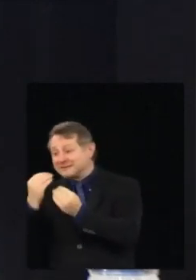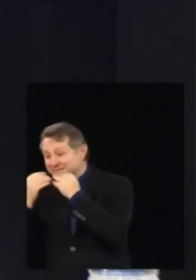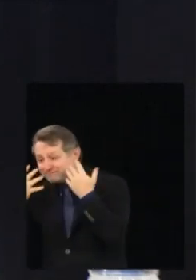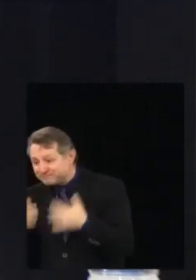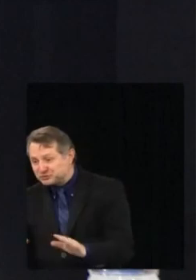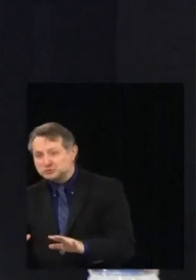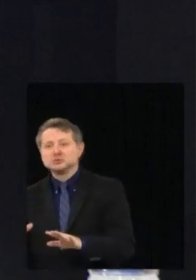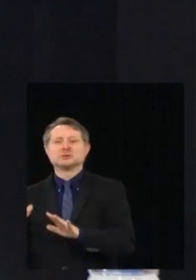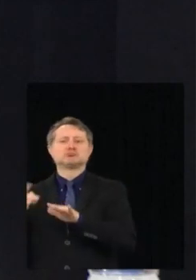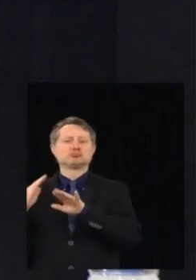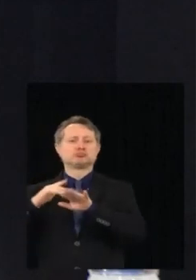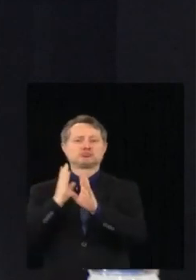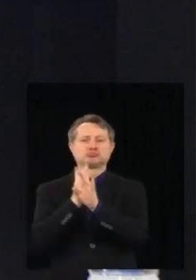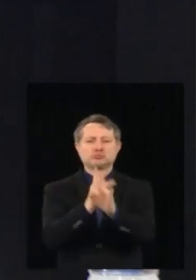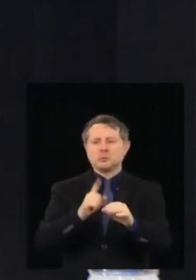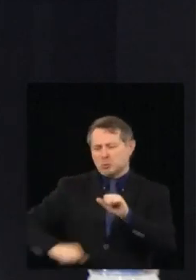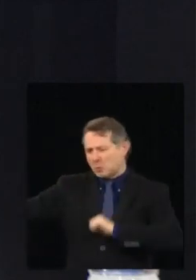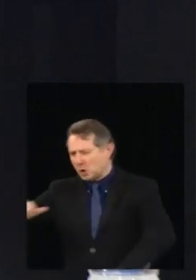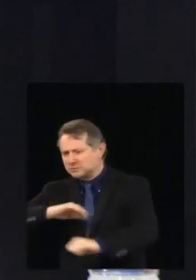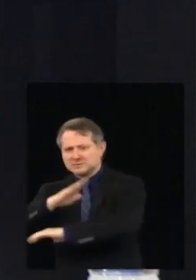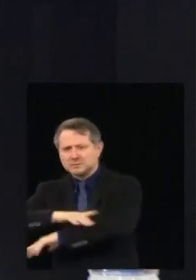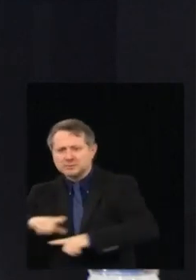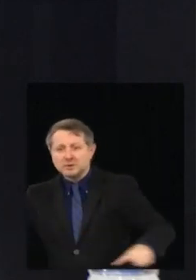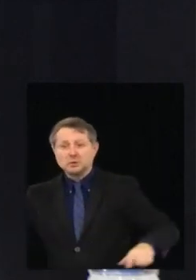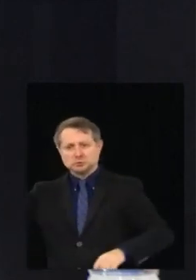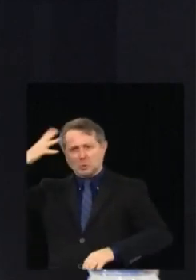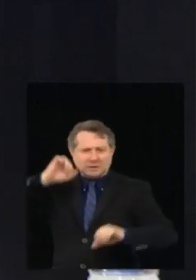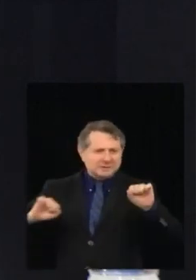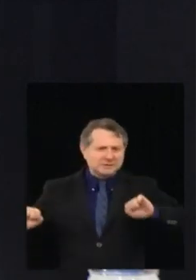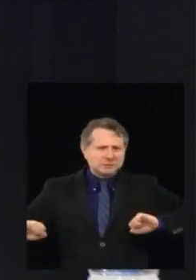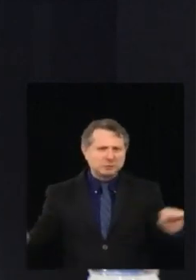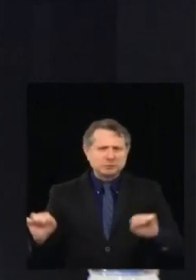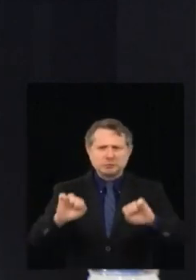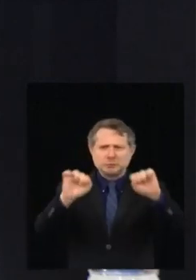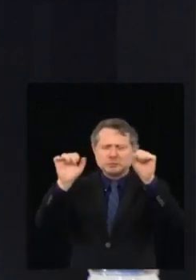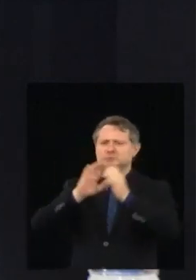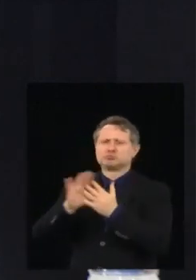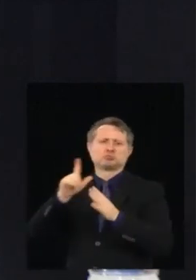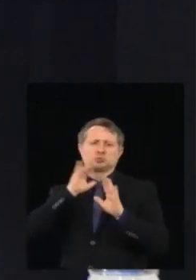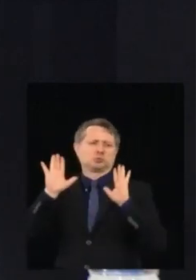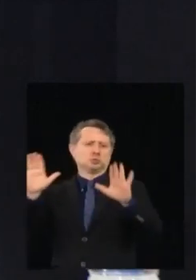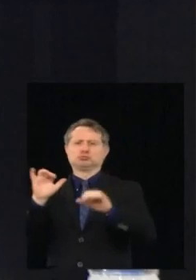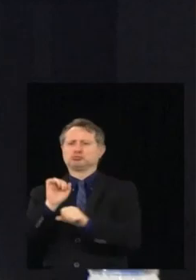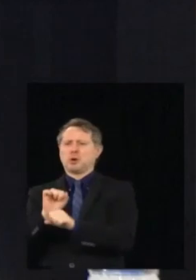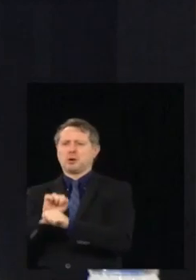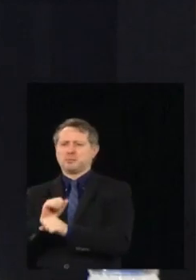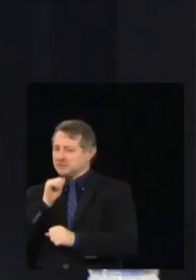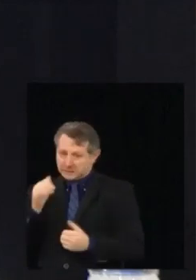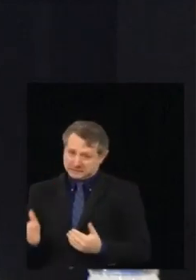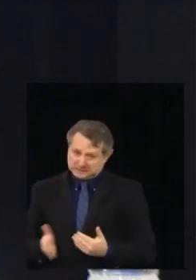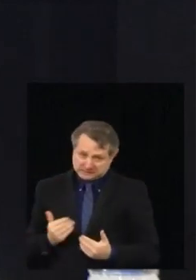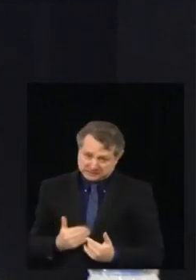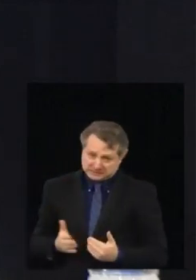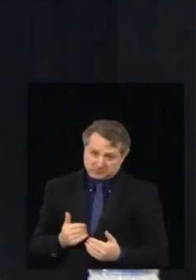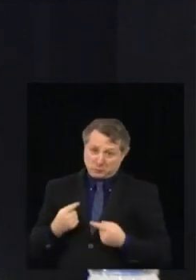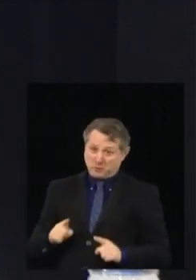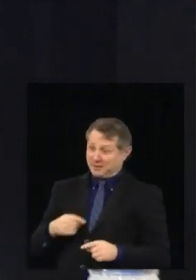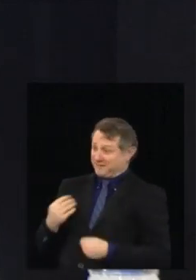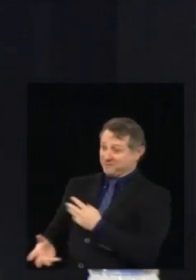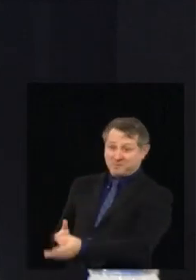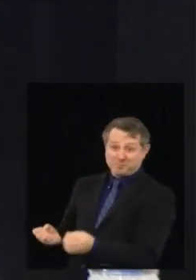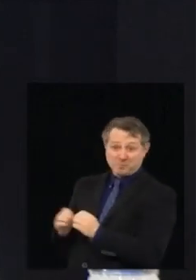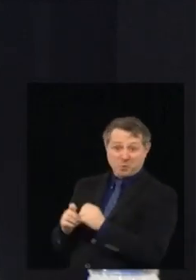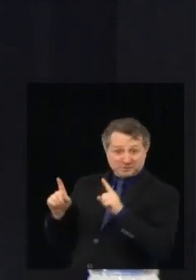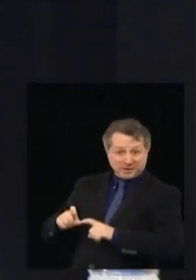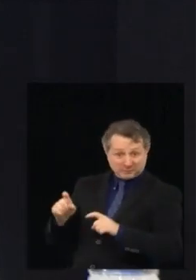et cetera. So they've done a tremendous job, the corrections officers, under very difficult circumstances. But as we continue to increase testing capacity, as the governor says, we will increase